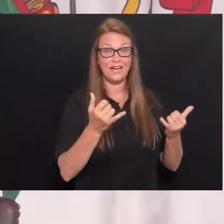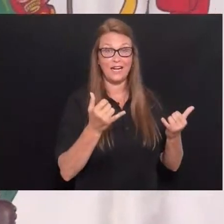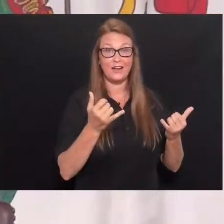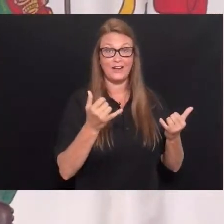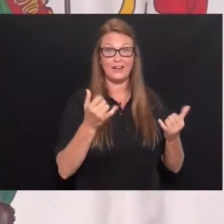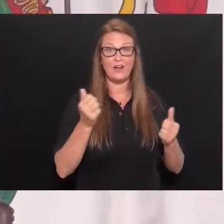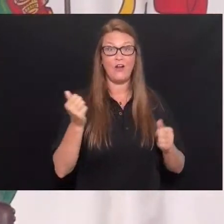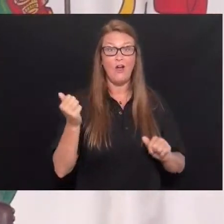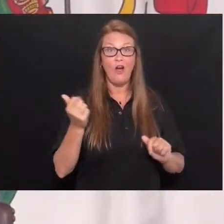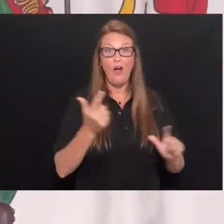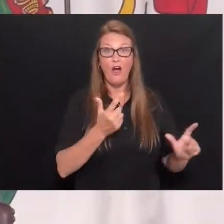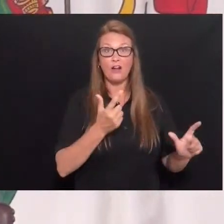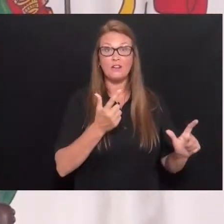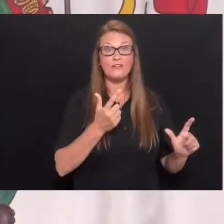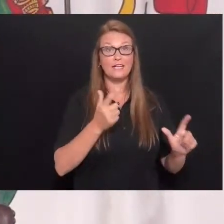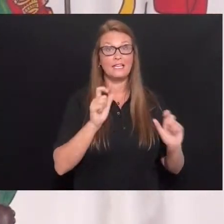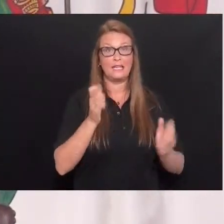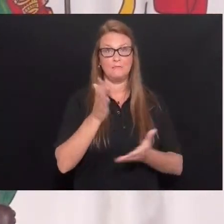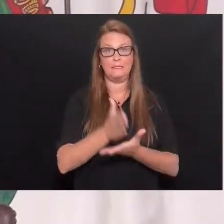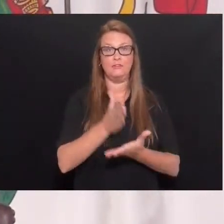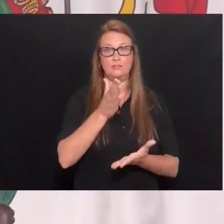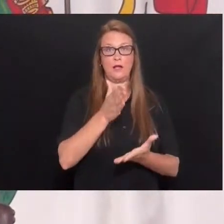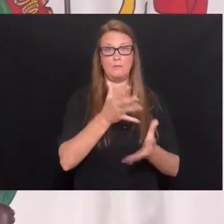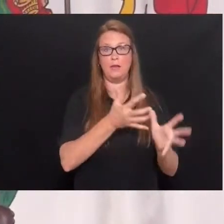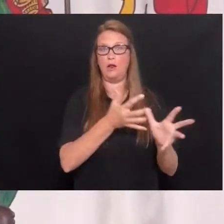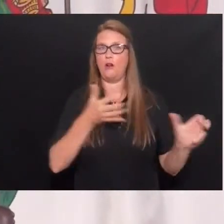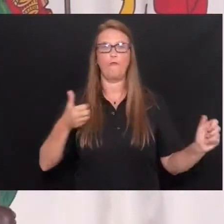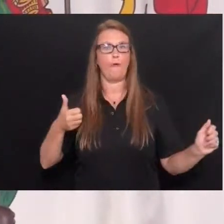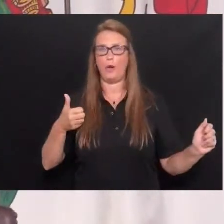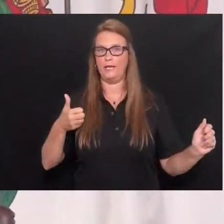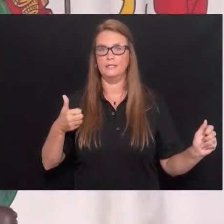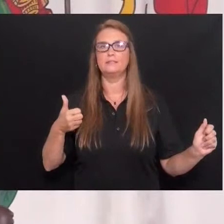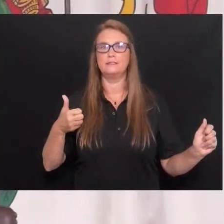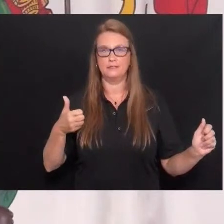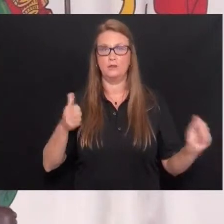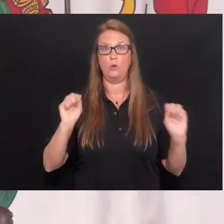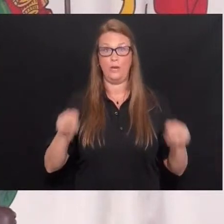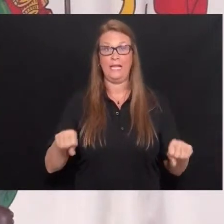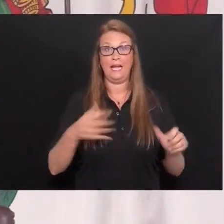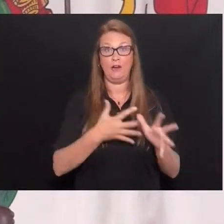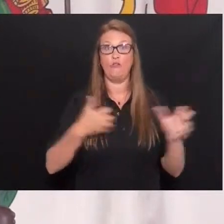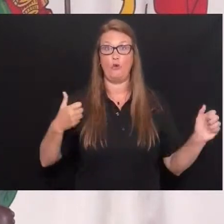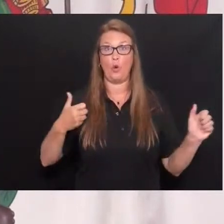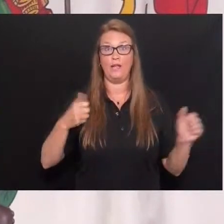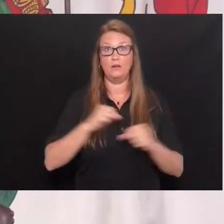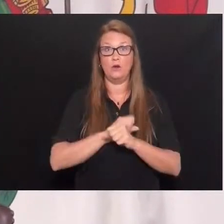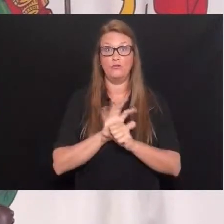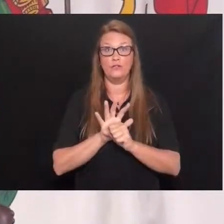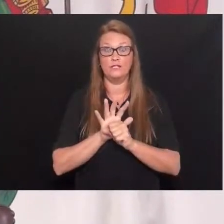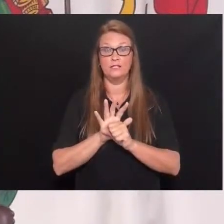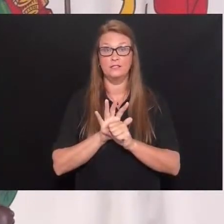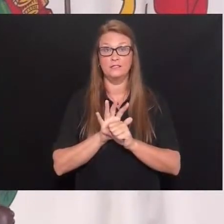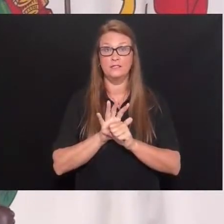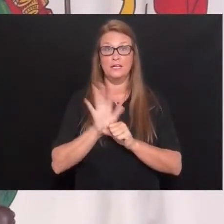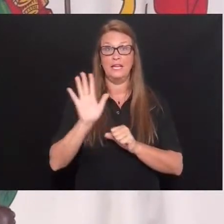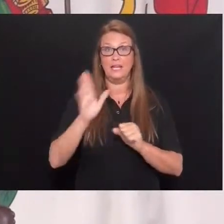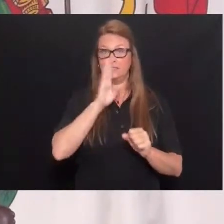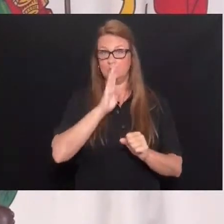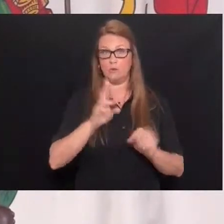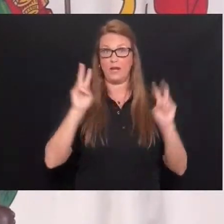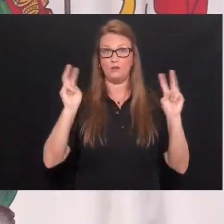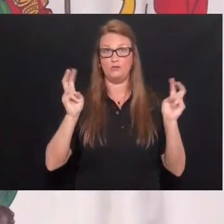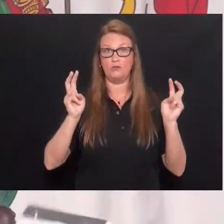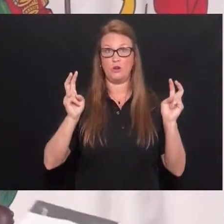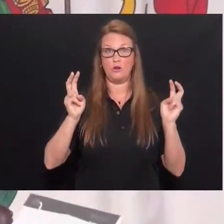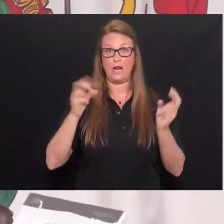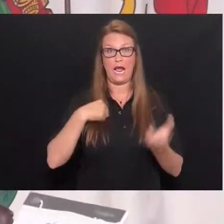all of this can be avoided. All of this can be avoided. That was his direct quote. I wrote it right